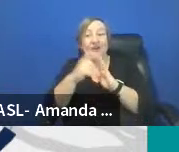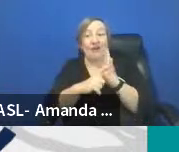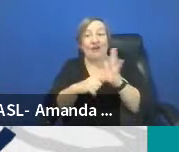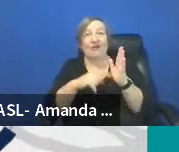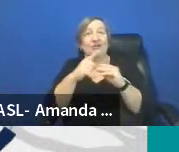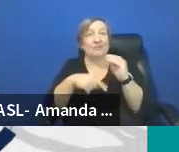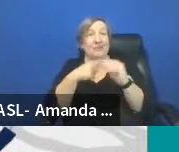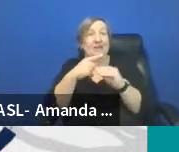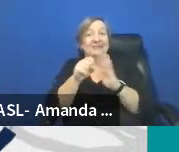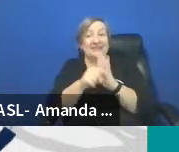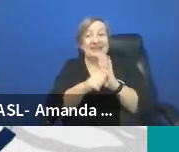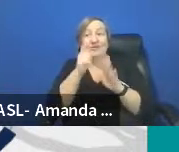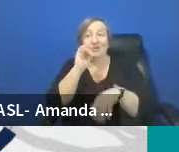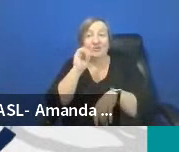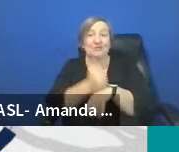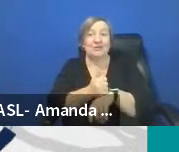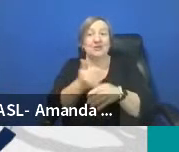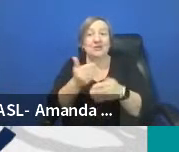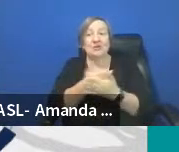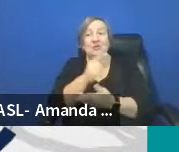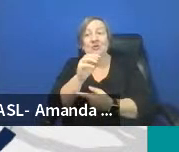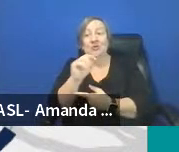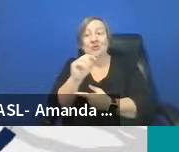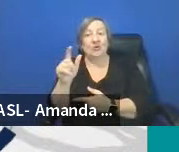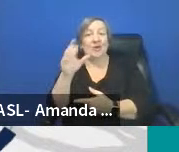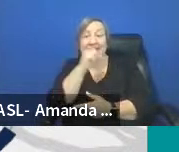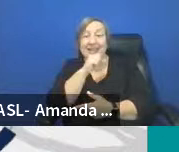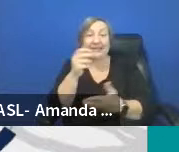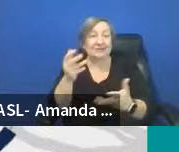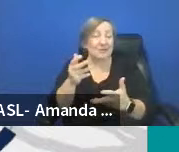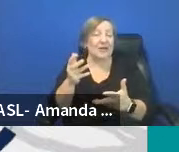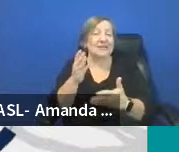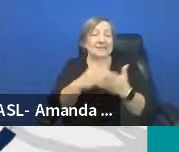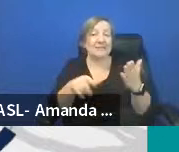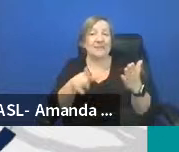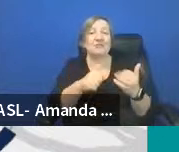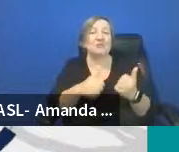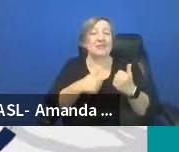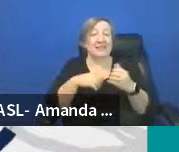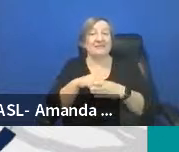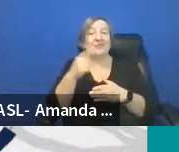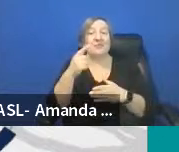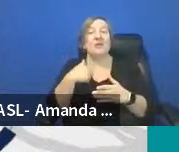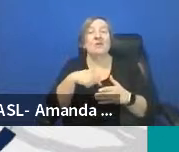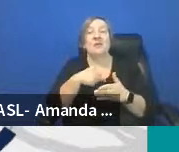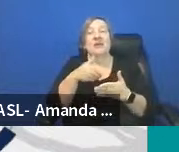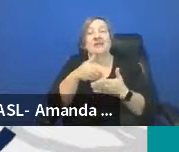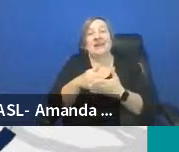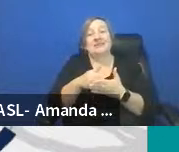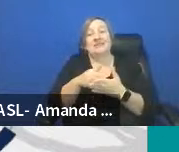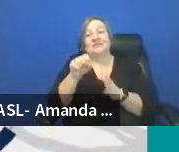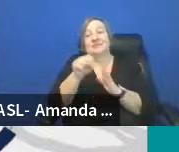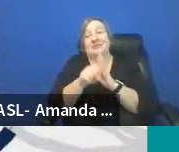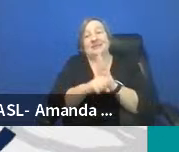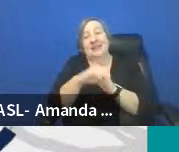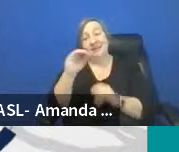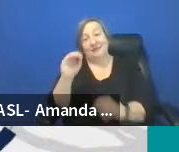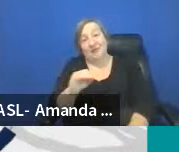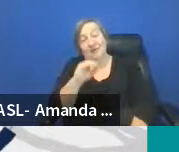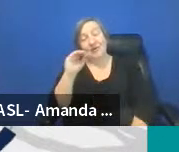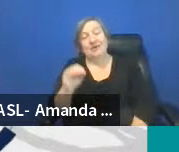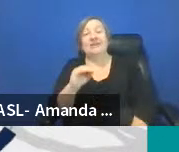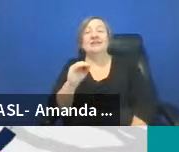that is implementing tolls. Guess what? Some of you live in one, and we are right next to the state of Oregon, which